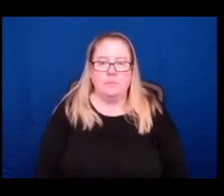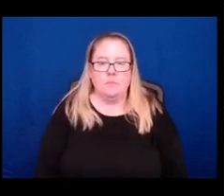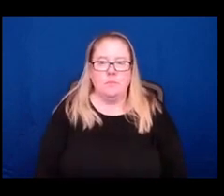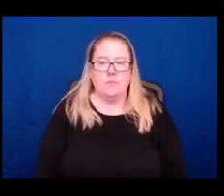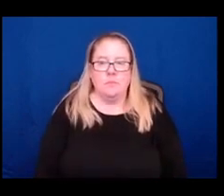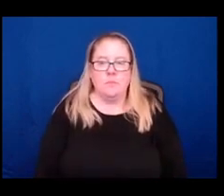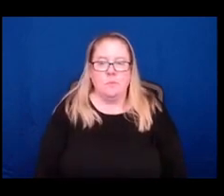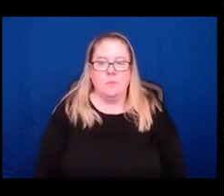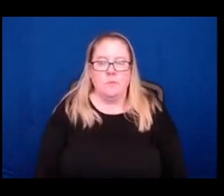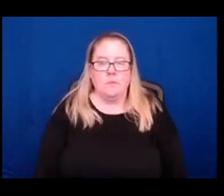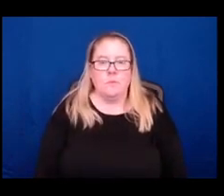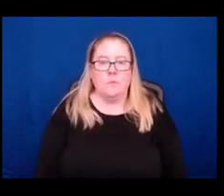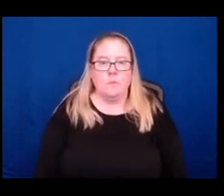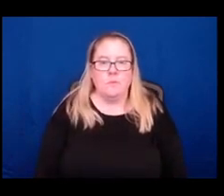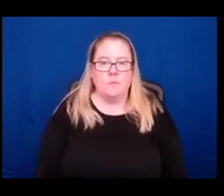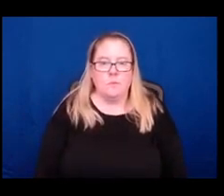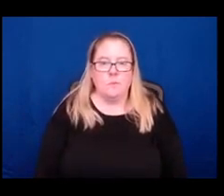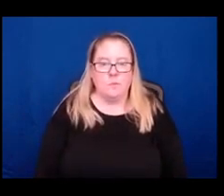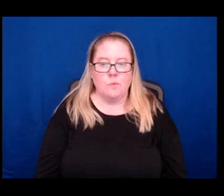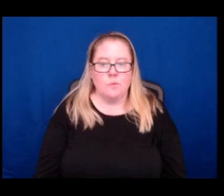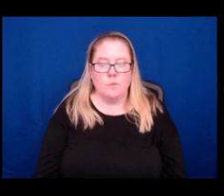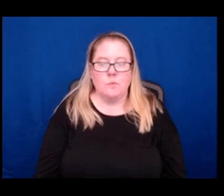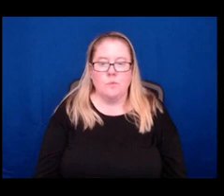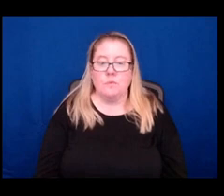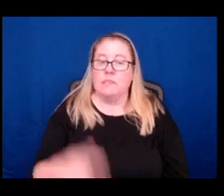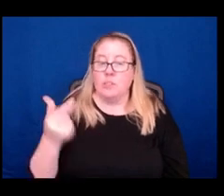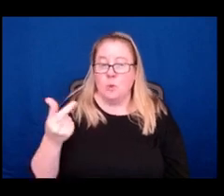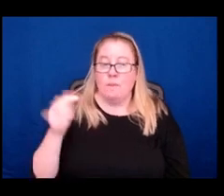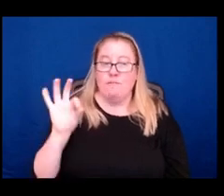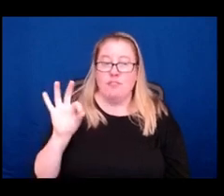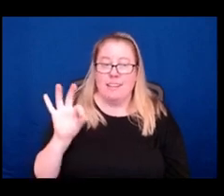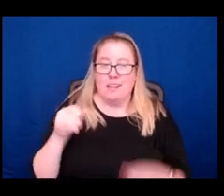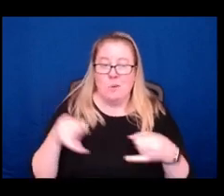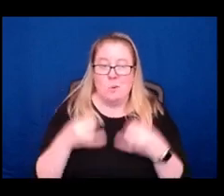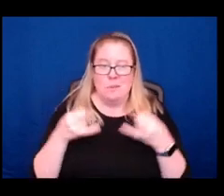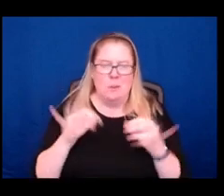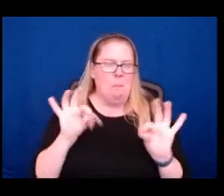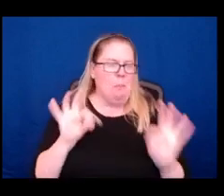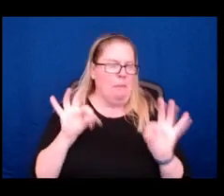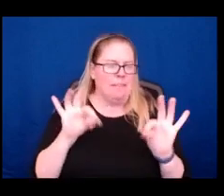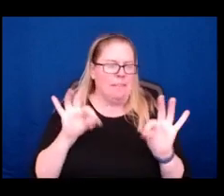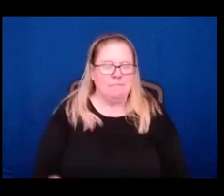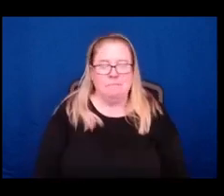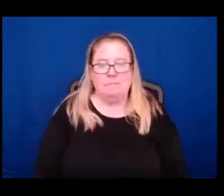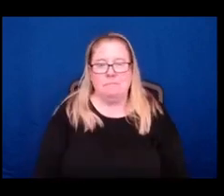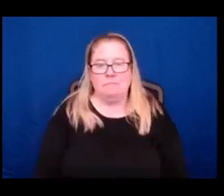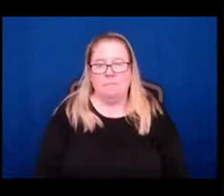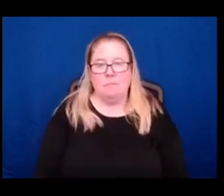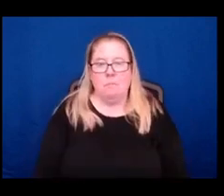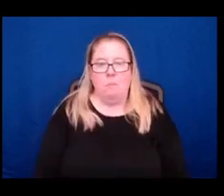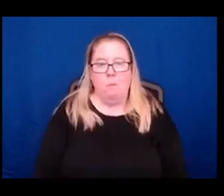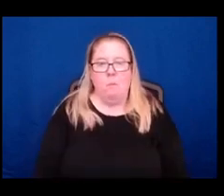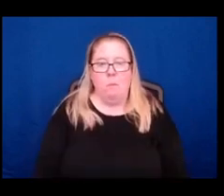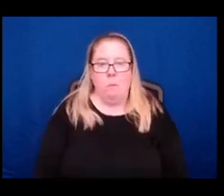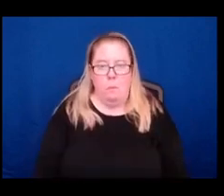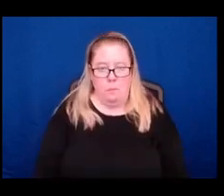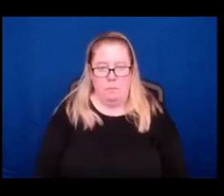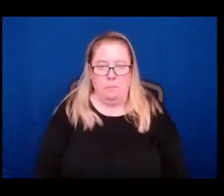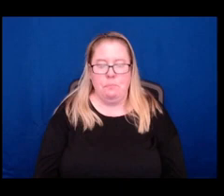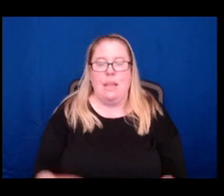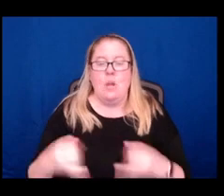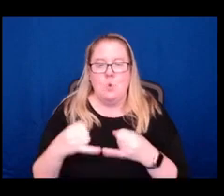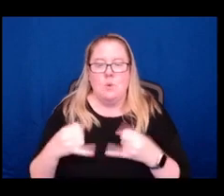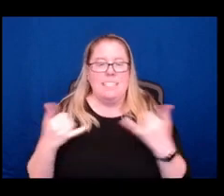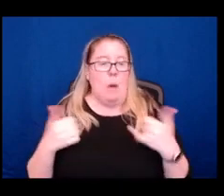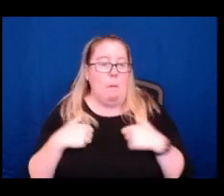And these gluten-free noodles are just perfect. All right, so our noodles are taking a bath, and